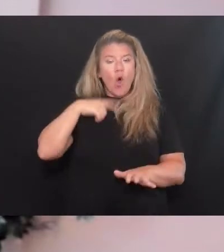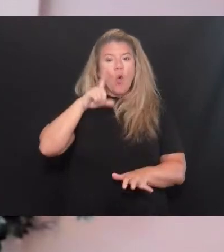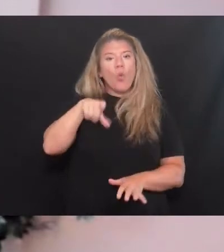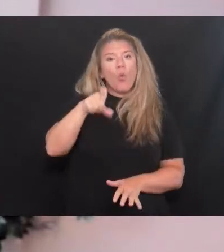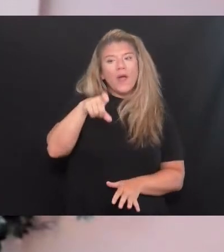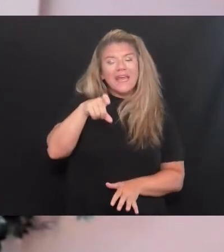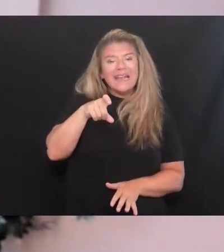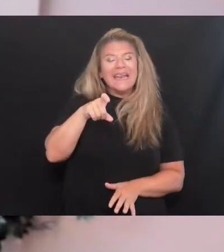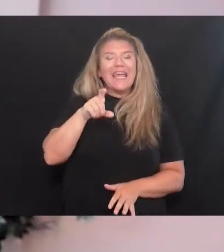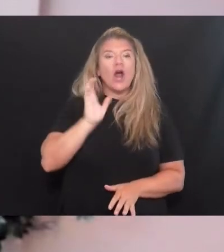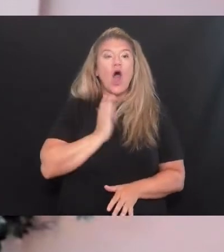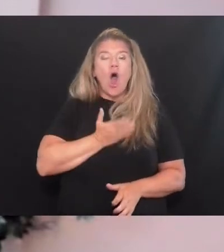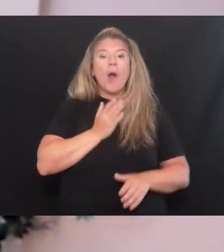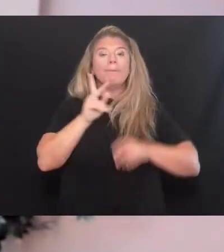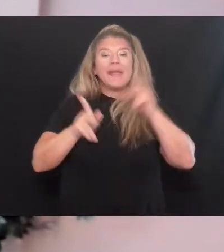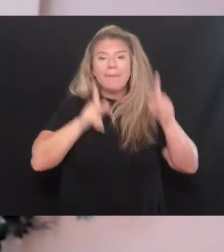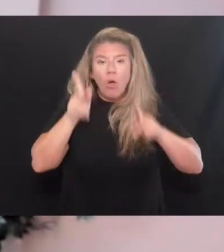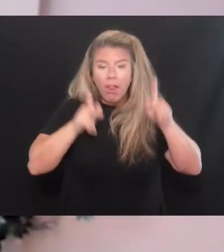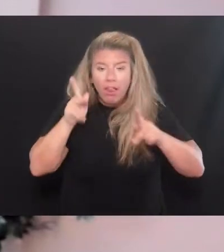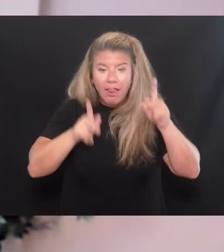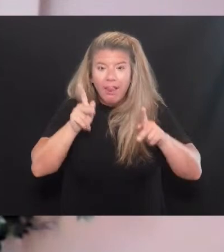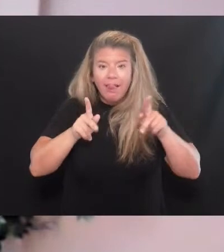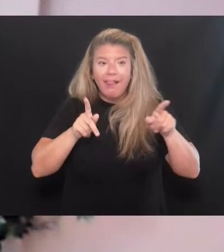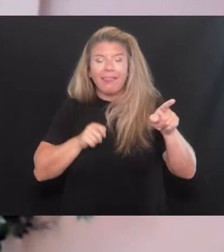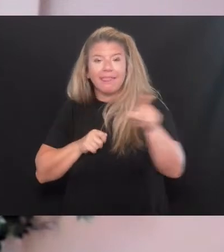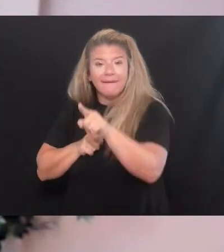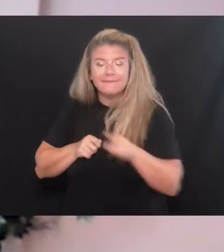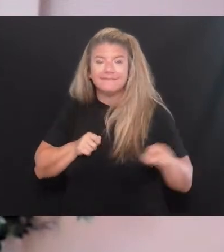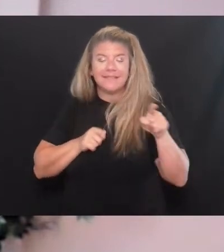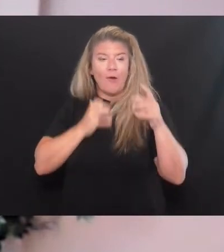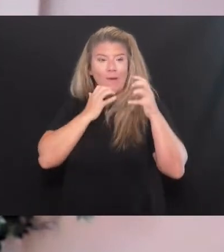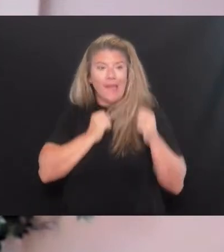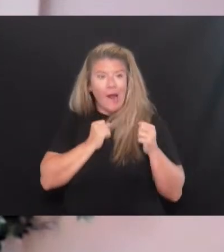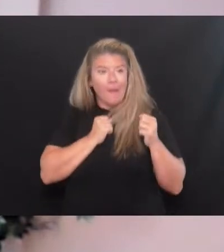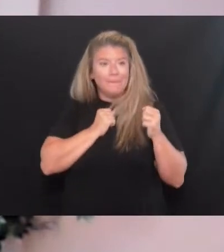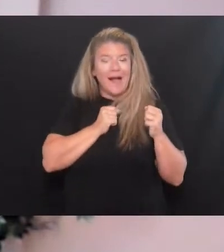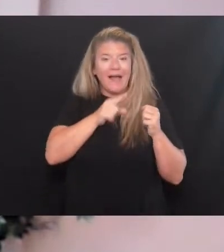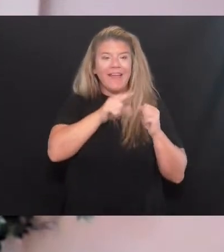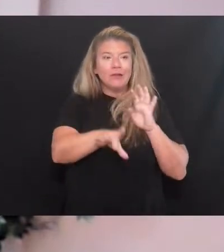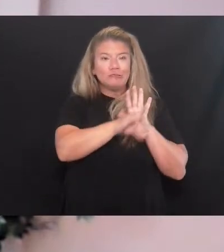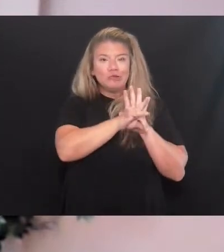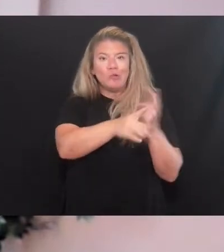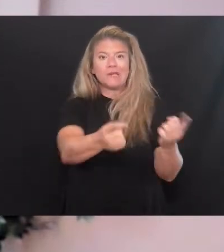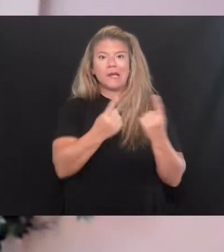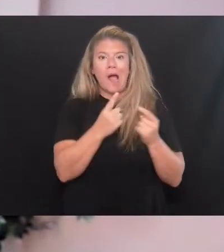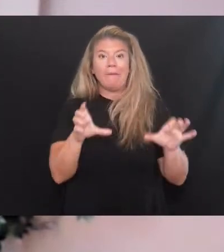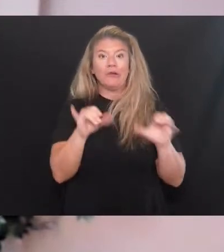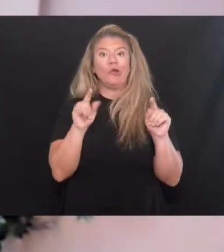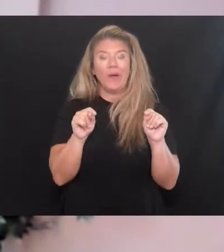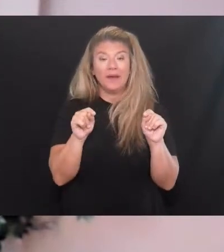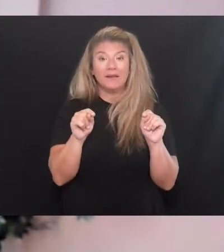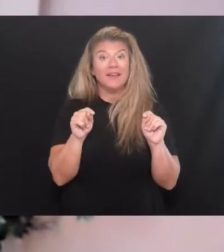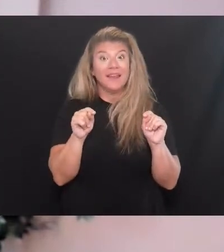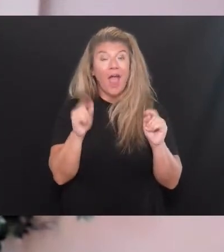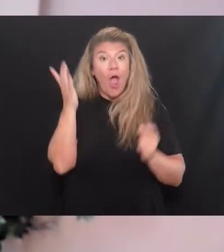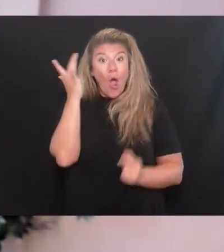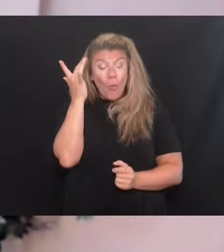our residents, our people that we care about, to please choose to be vaccinated, because we know